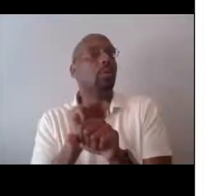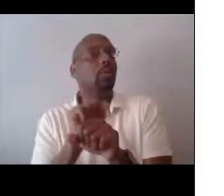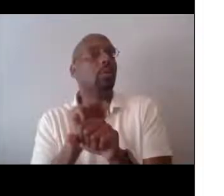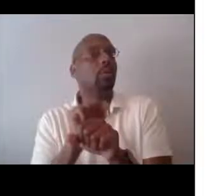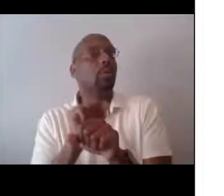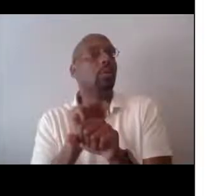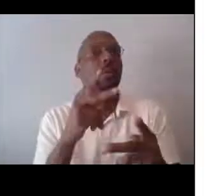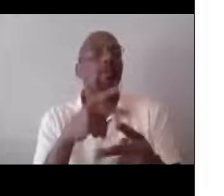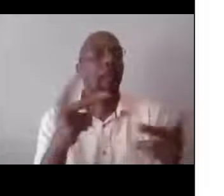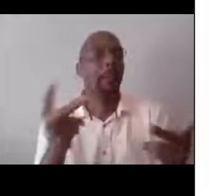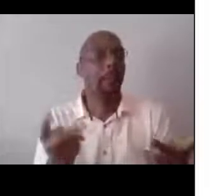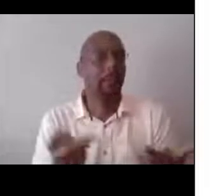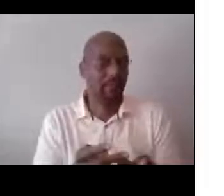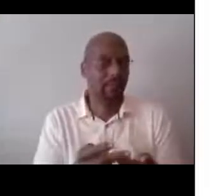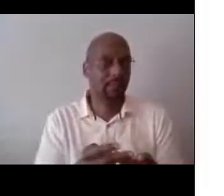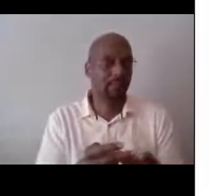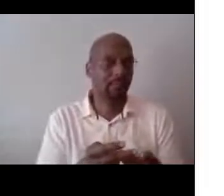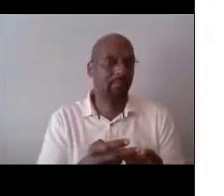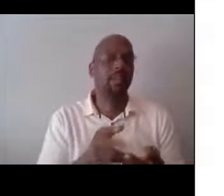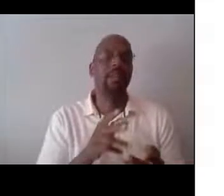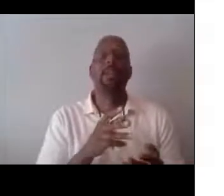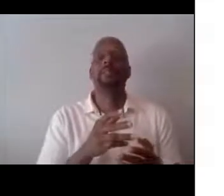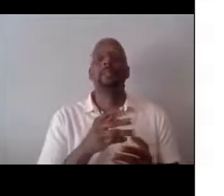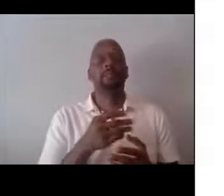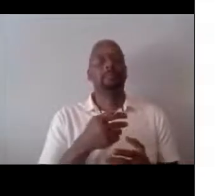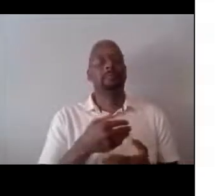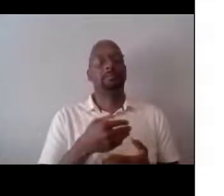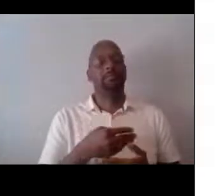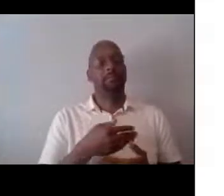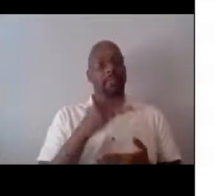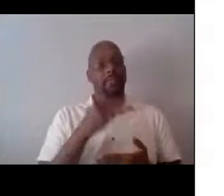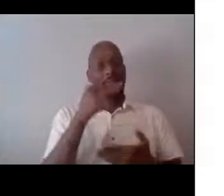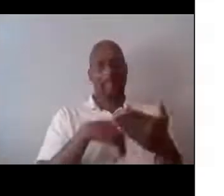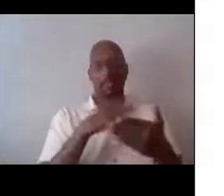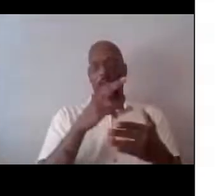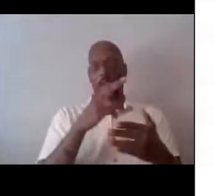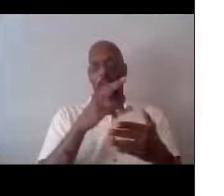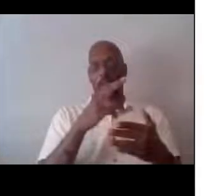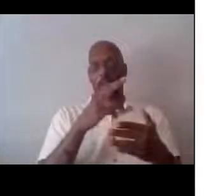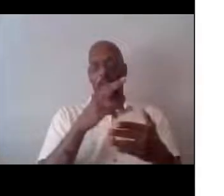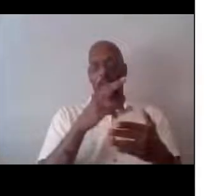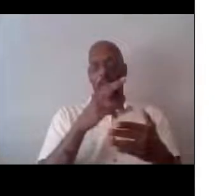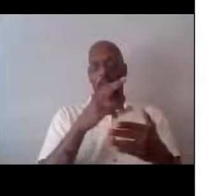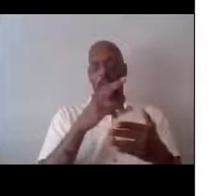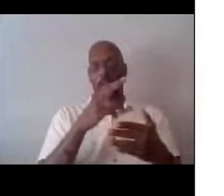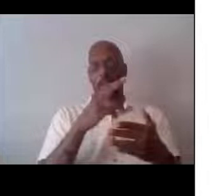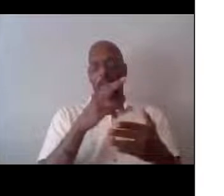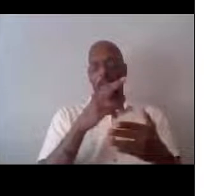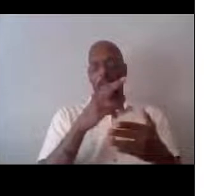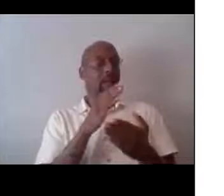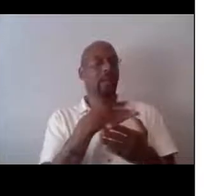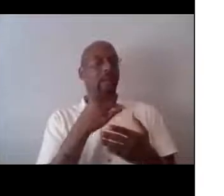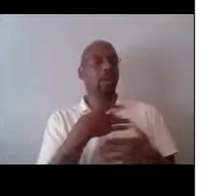service capacities that they're involved in, as well as their interest in serving on the Interagency Transportation Equity Advisory